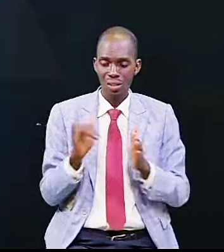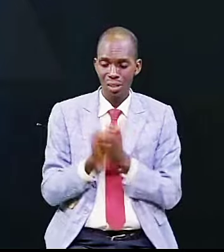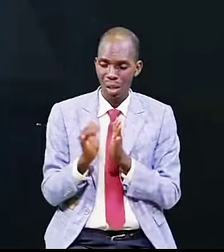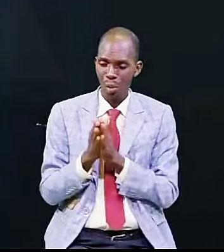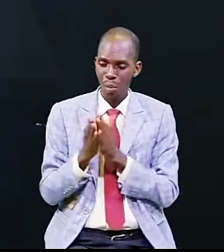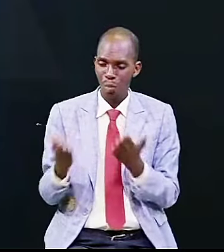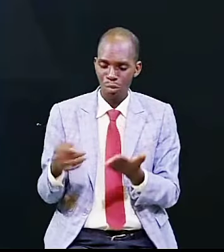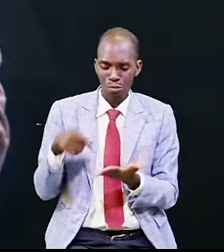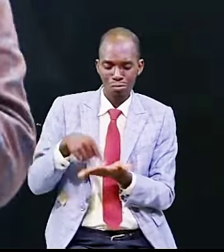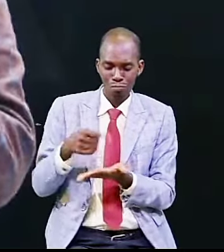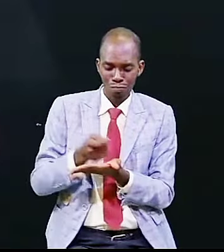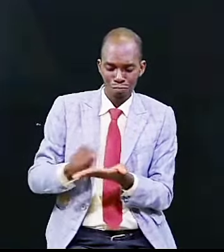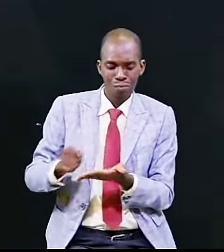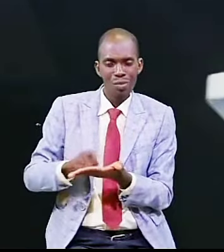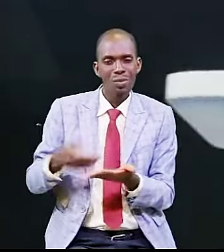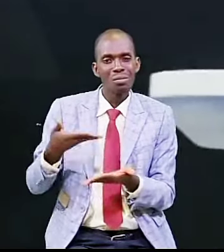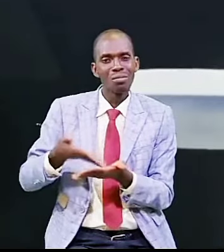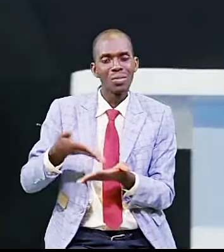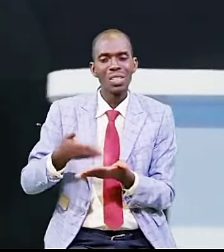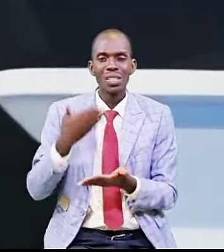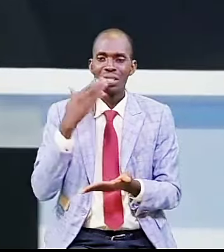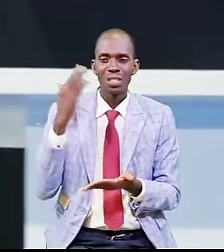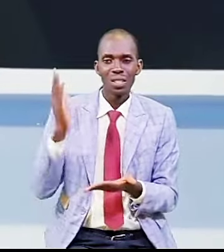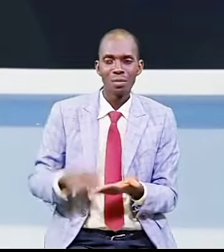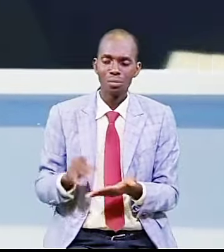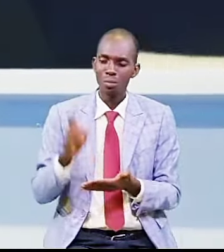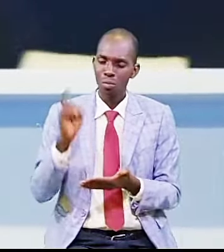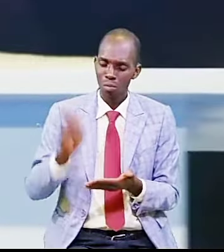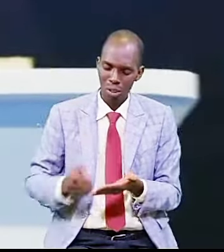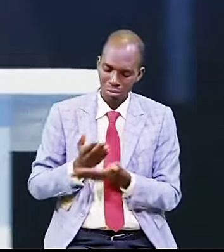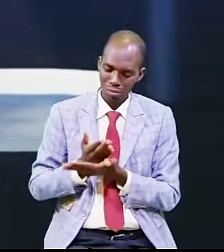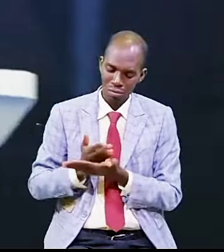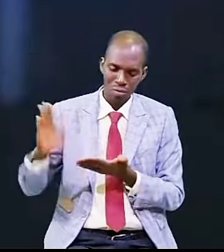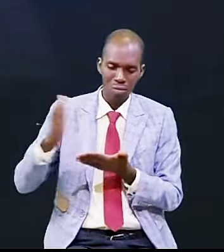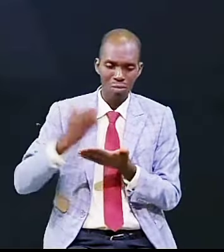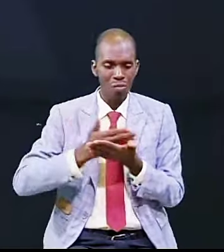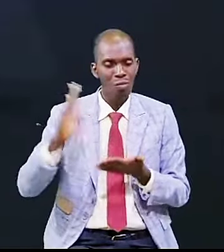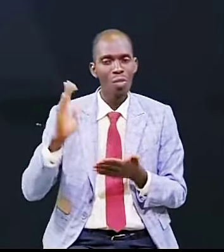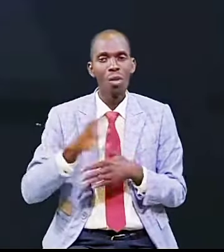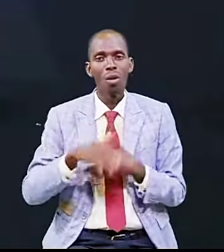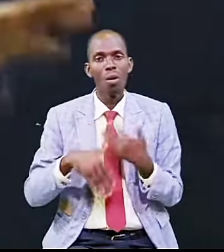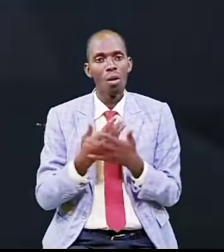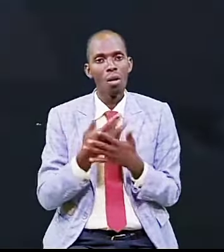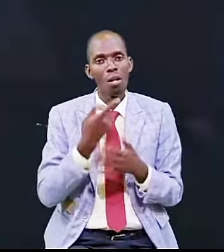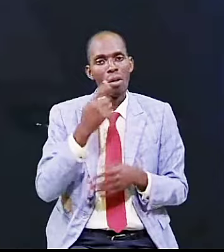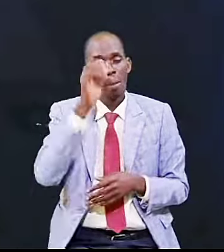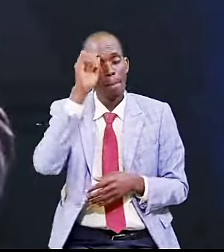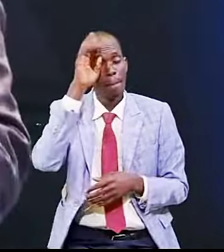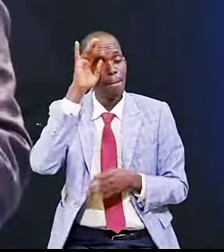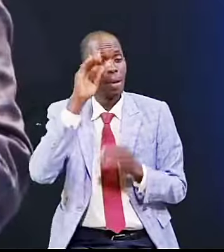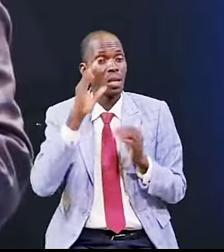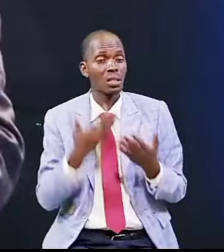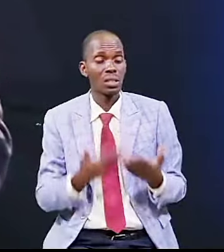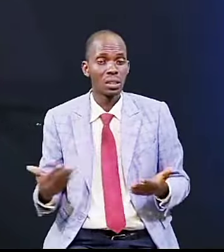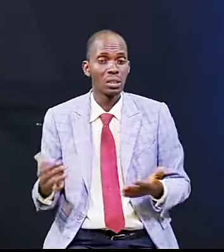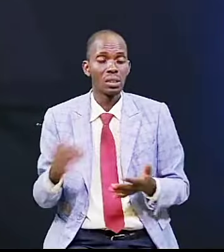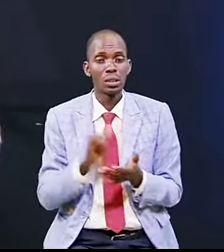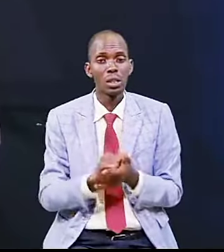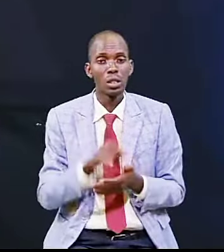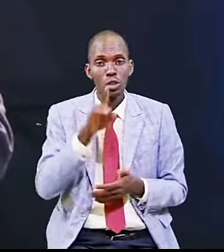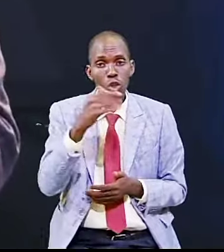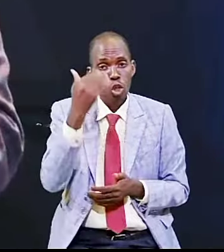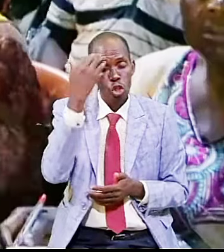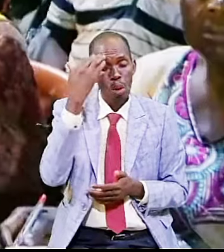the idolatry, you discard them. And all the magical things you use, everything, you